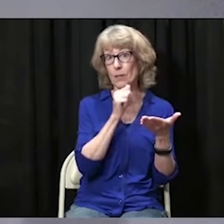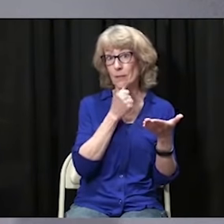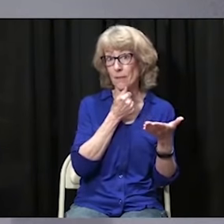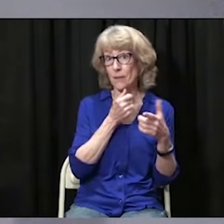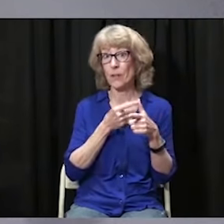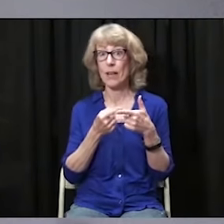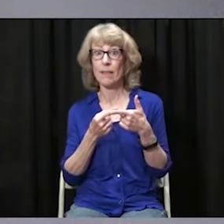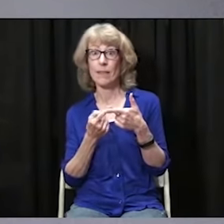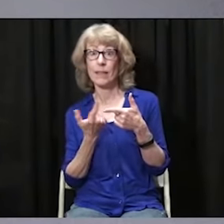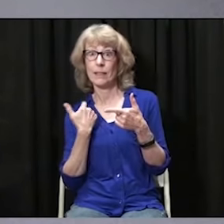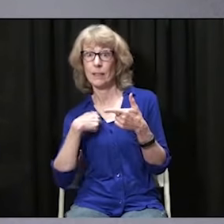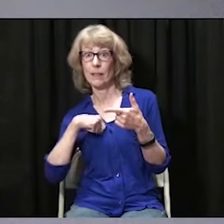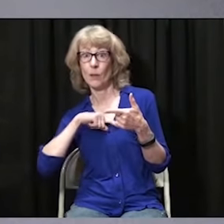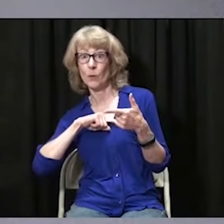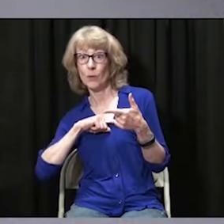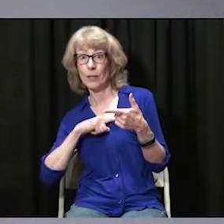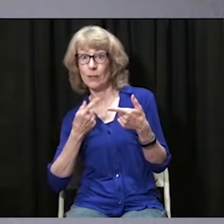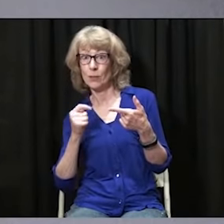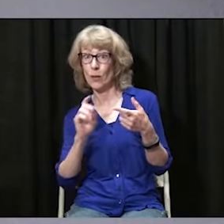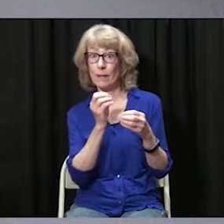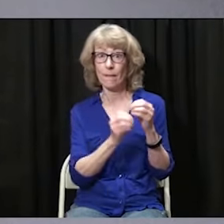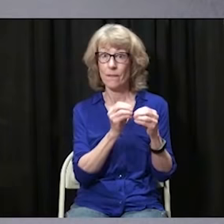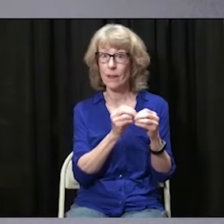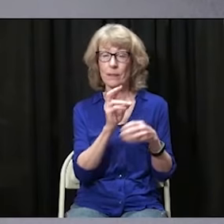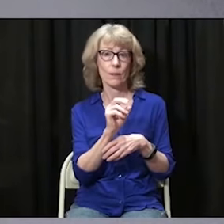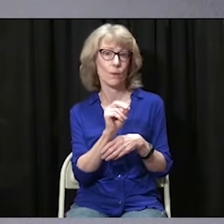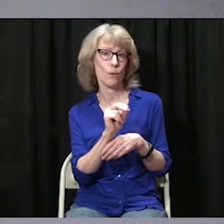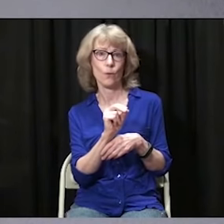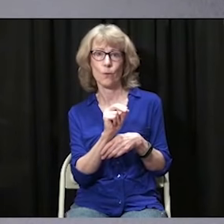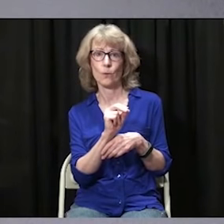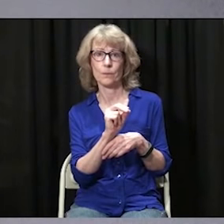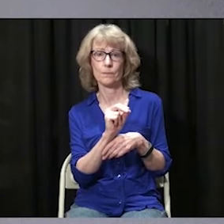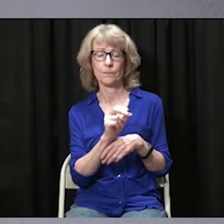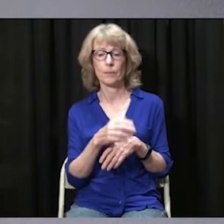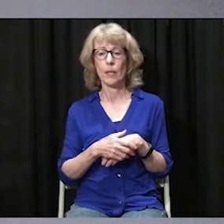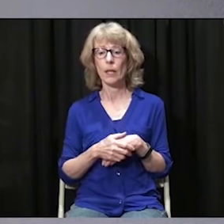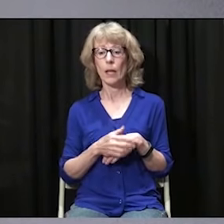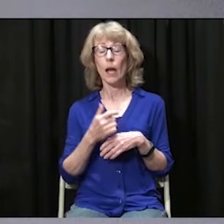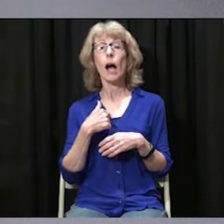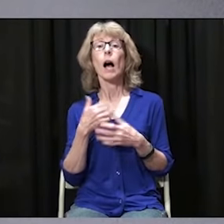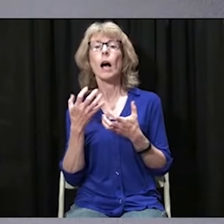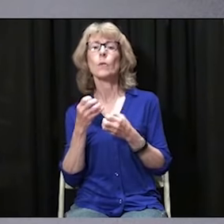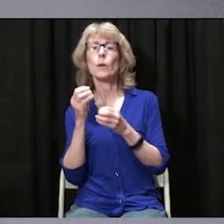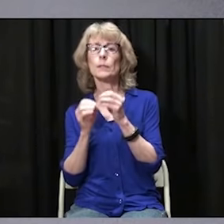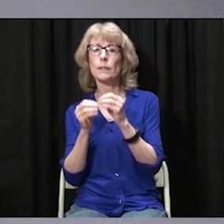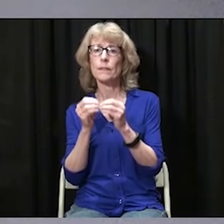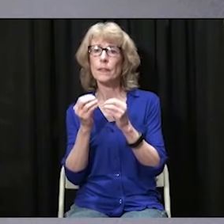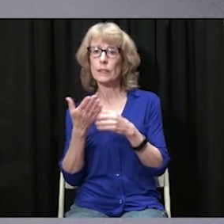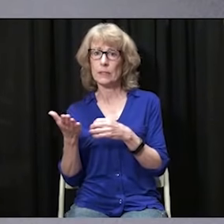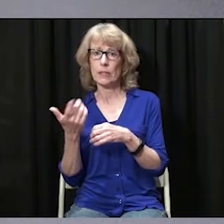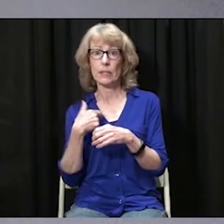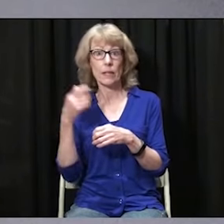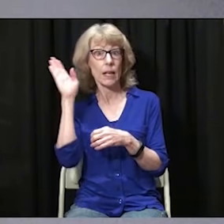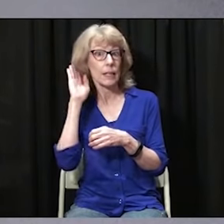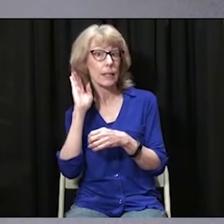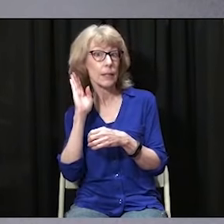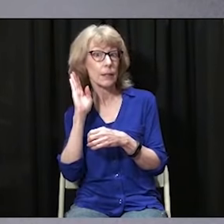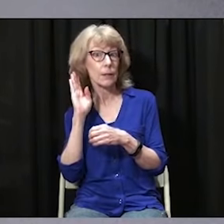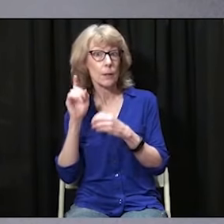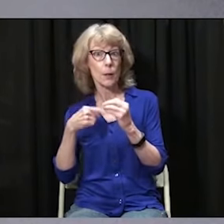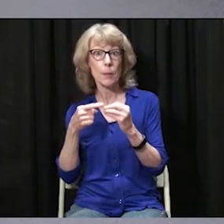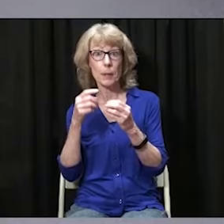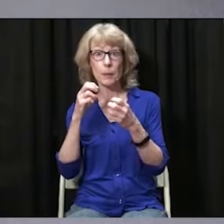See, I need to hear that because I'm a fixer. You can ask Mary, when there's problems at home, I just want to fix it quickly, efficiently, and get it over with. Whether